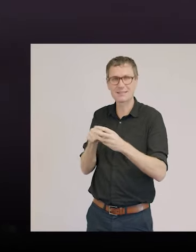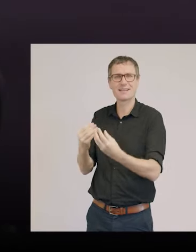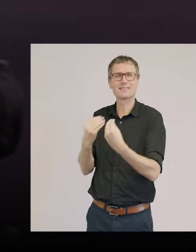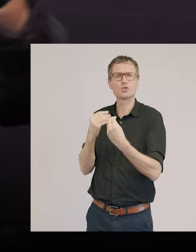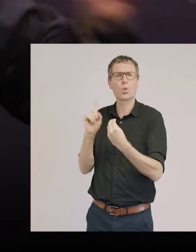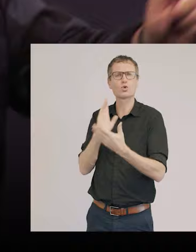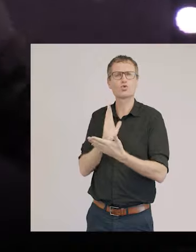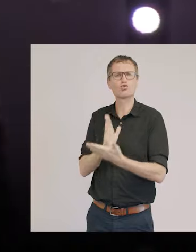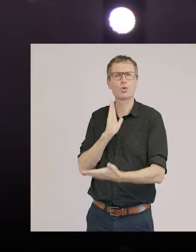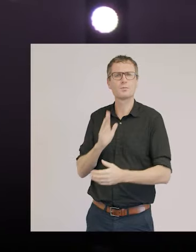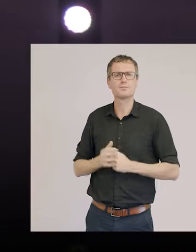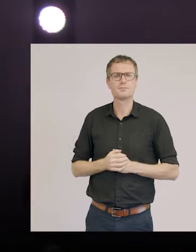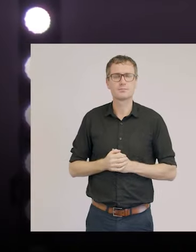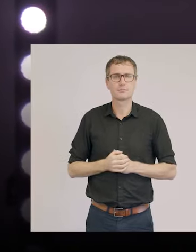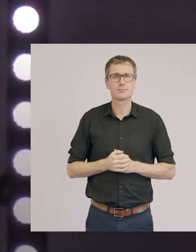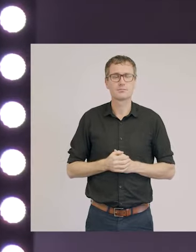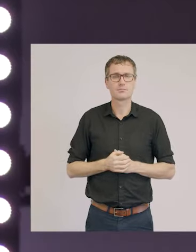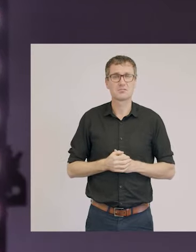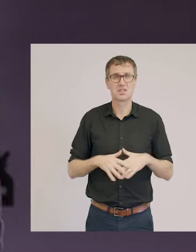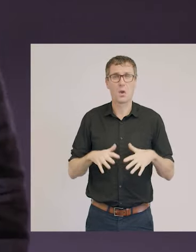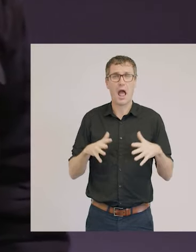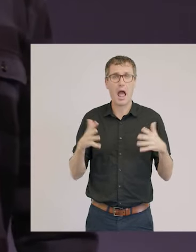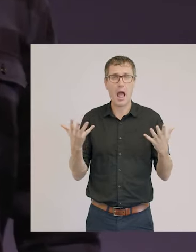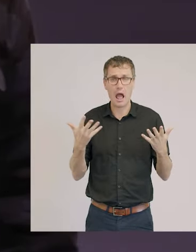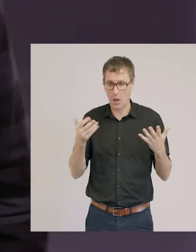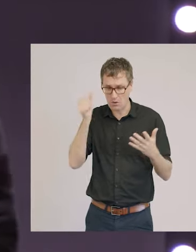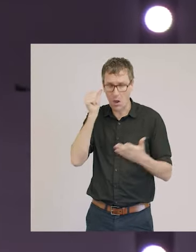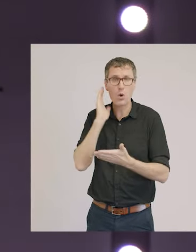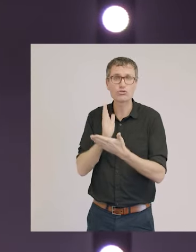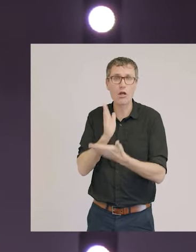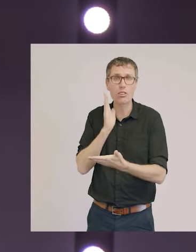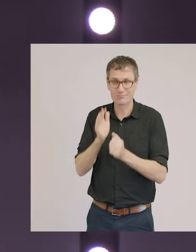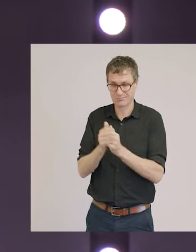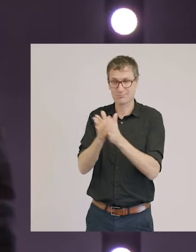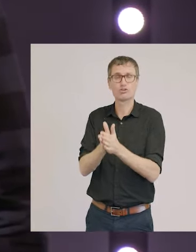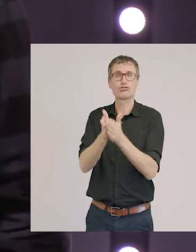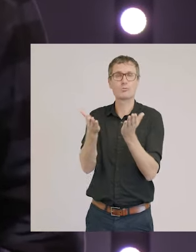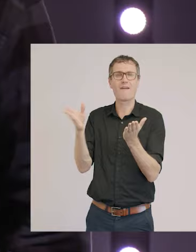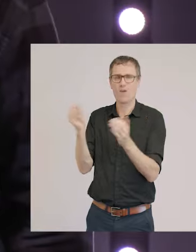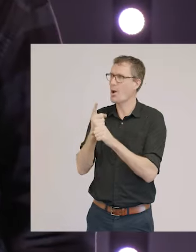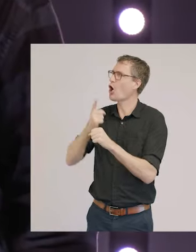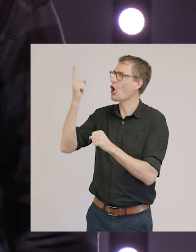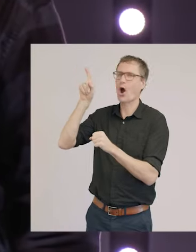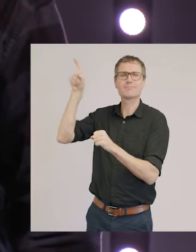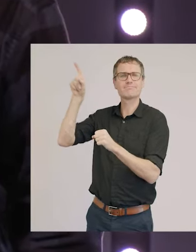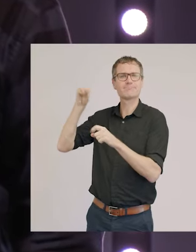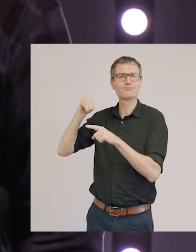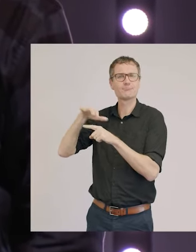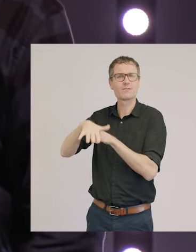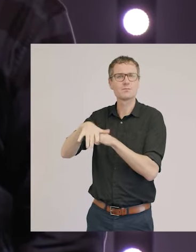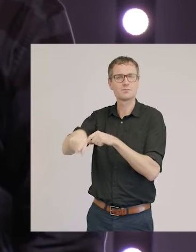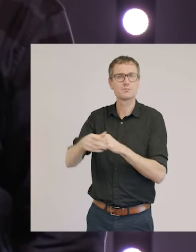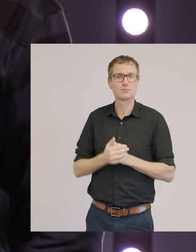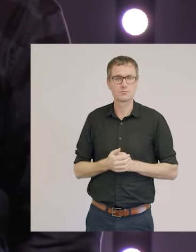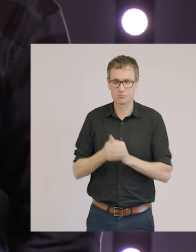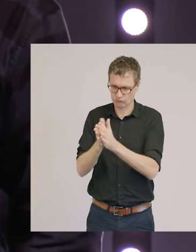us what is true. So do you want to find where the truth is? You go to the God-breathed Scripture. That's how you find